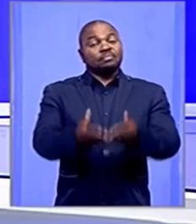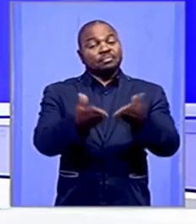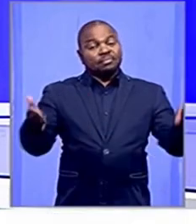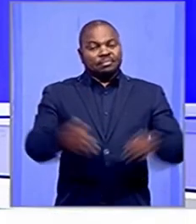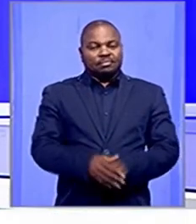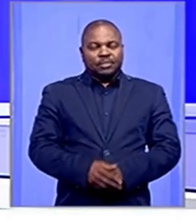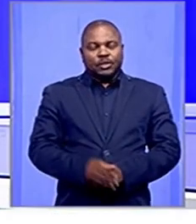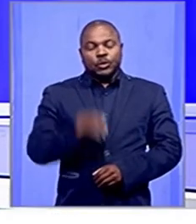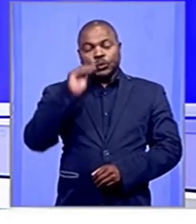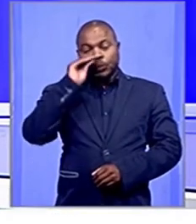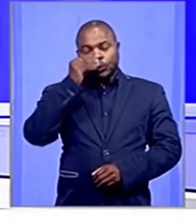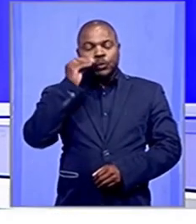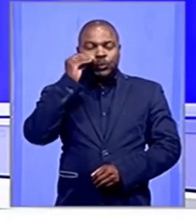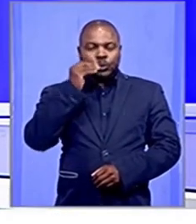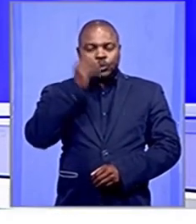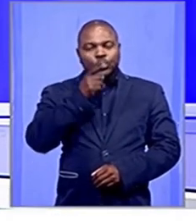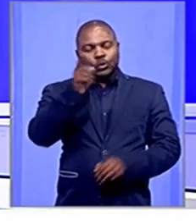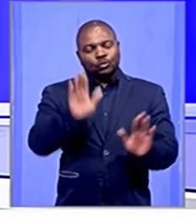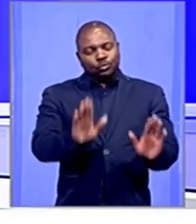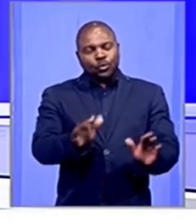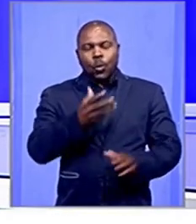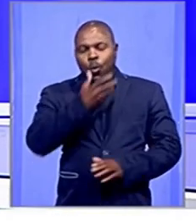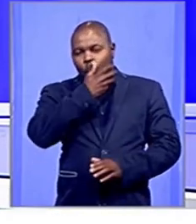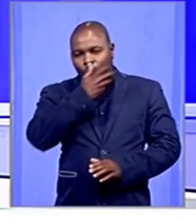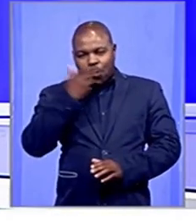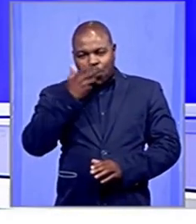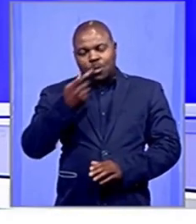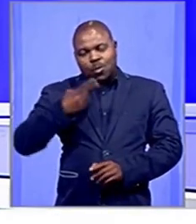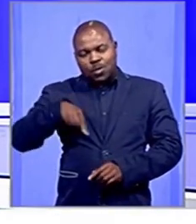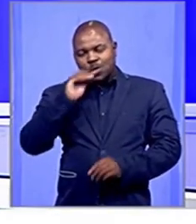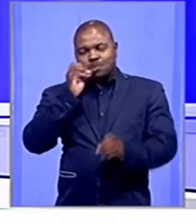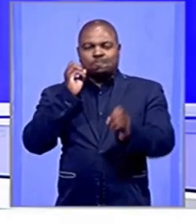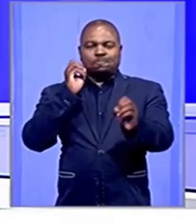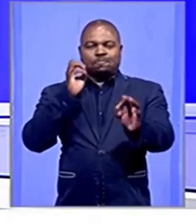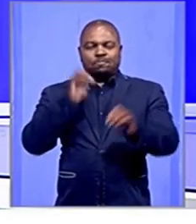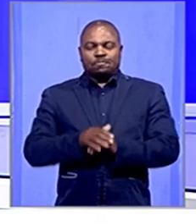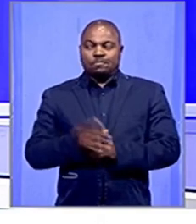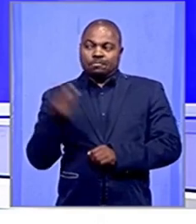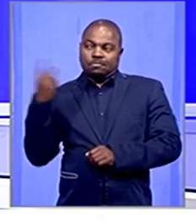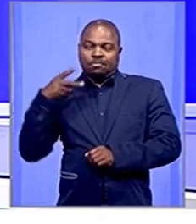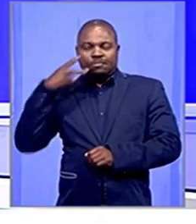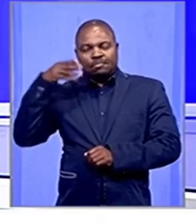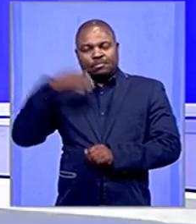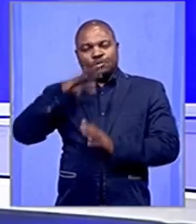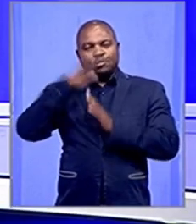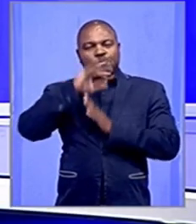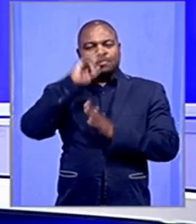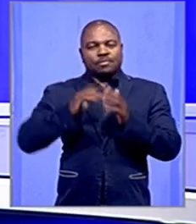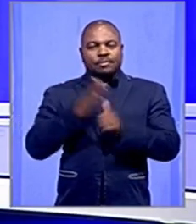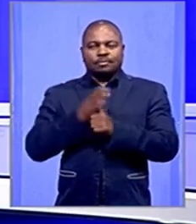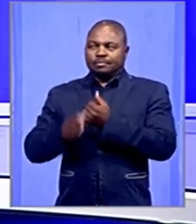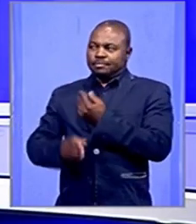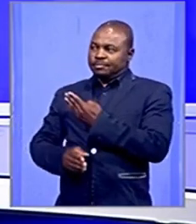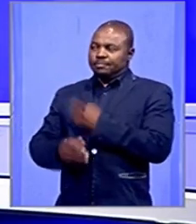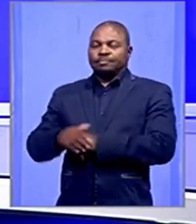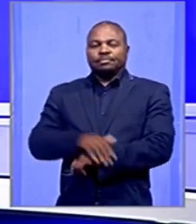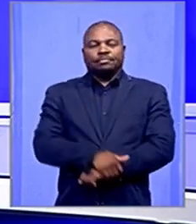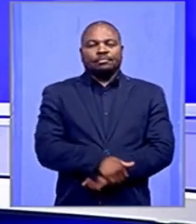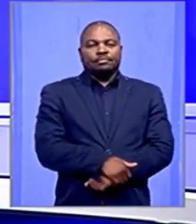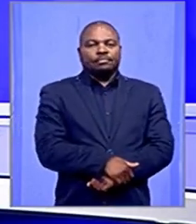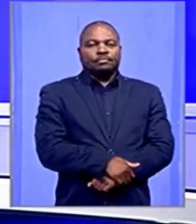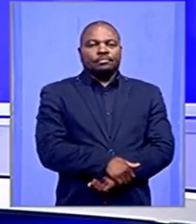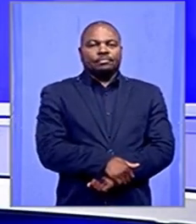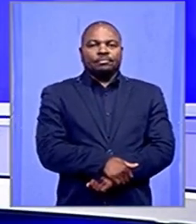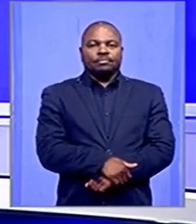Dumela mohi di taba ke tsa Sesotho be sa Paula o futumale re o fe di taba ke molo ka seng letlalo di hloho di latela.